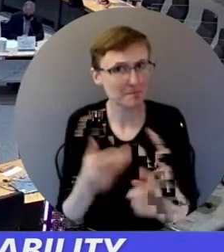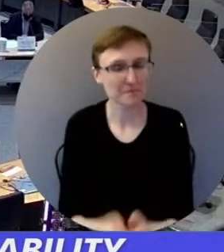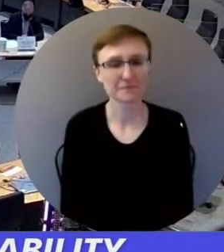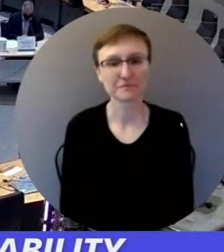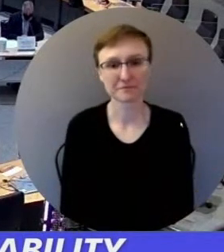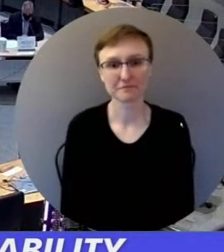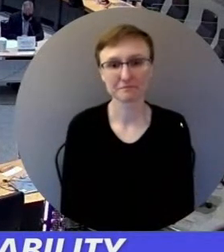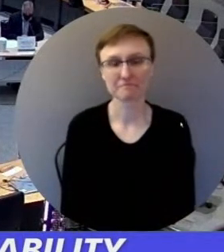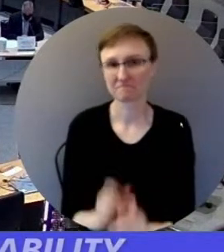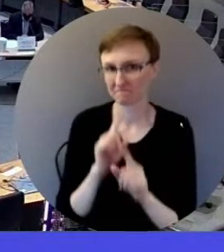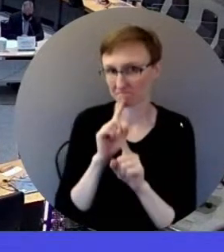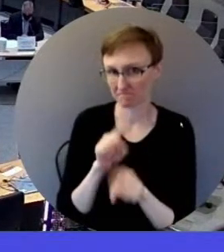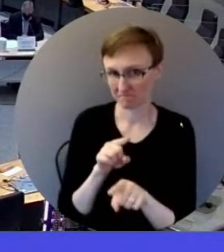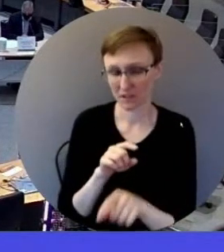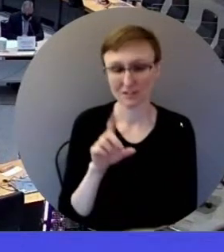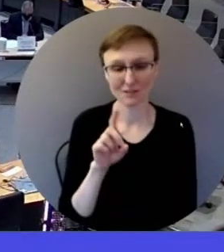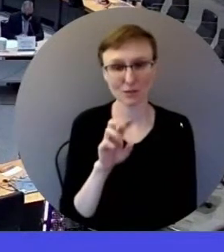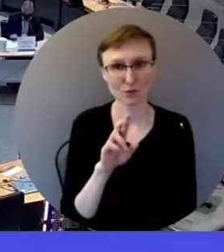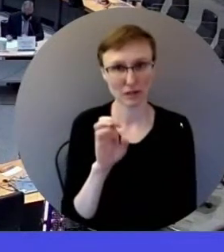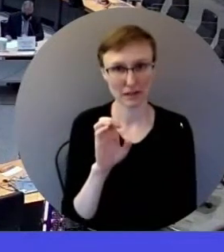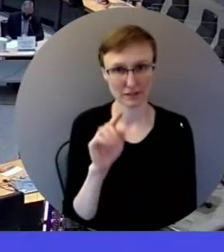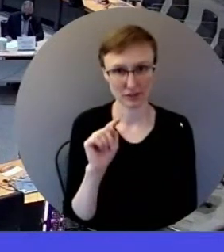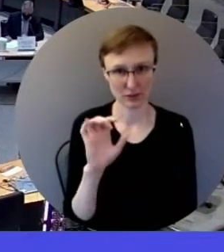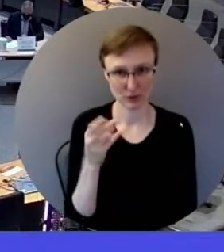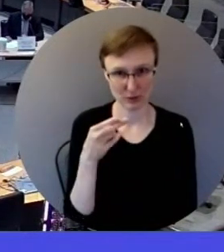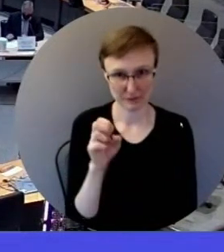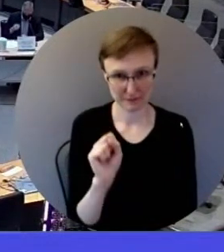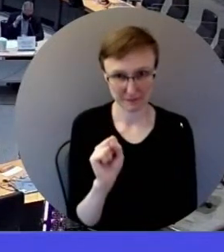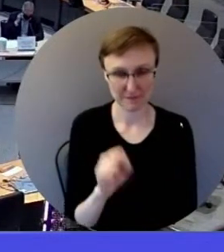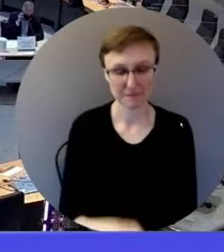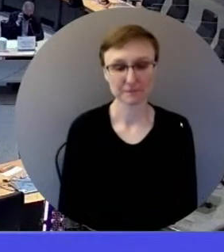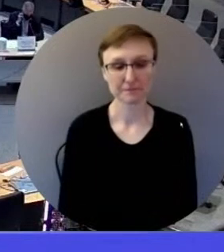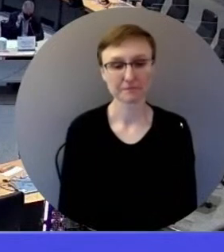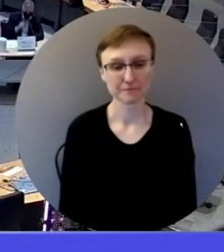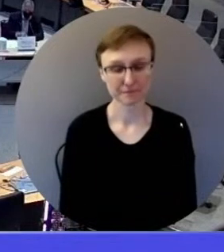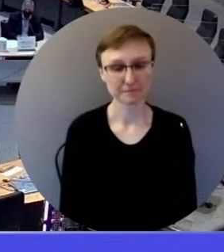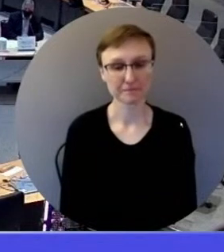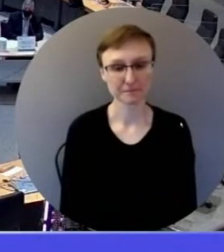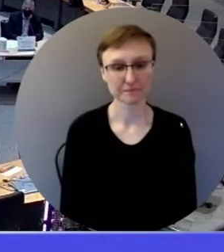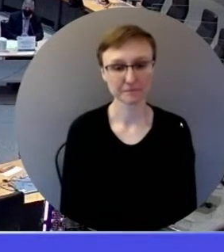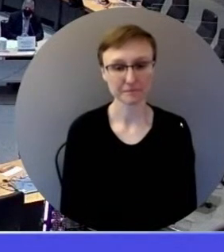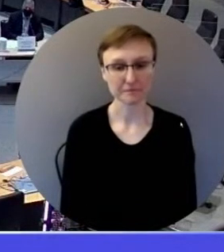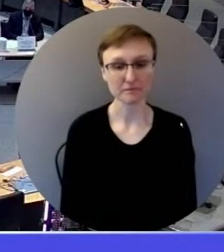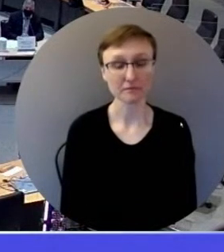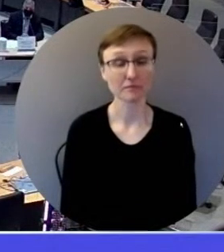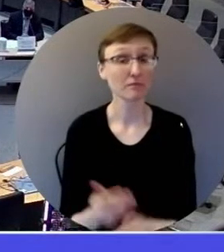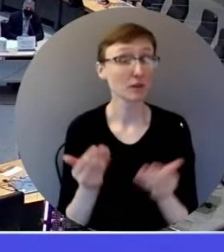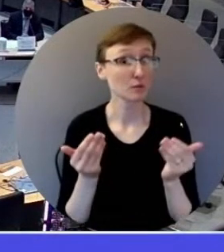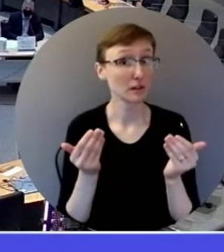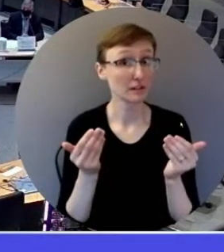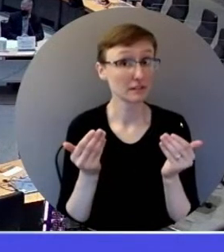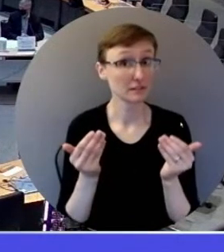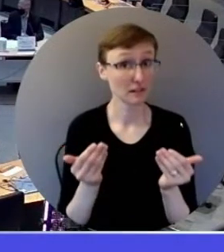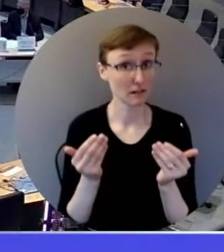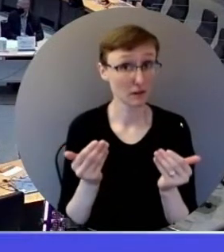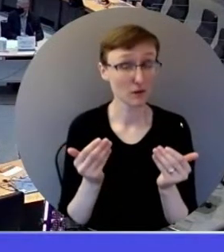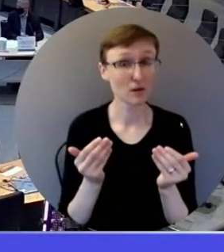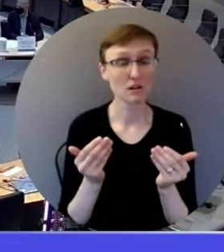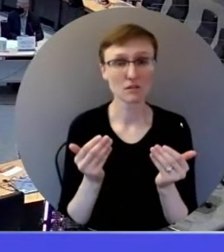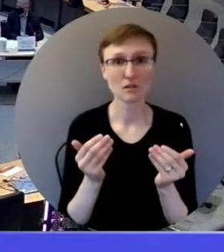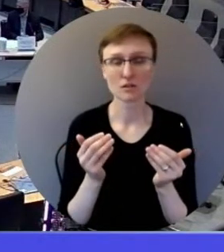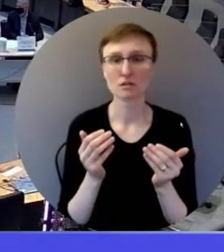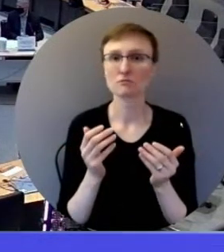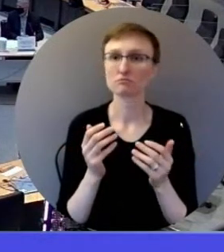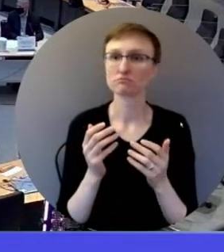Etches here. So what we know is that right now what's keeping COVID